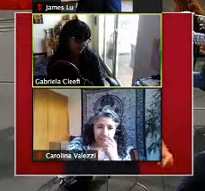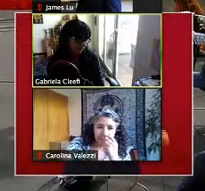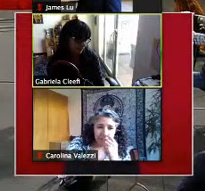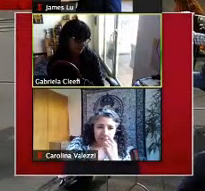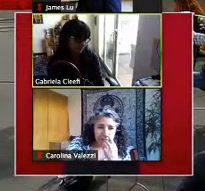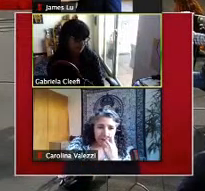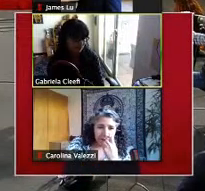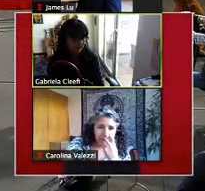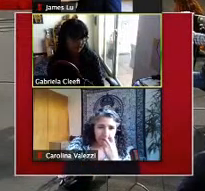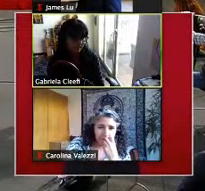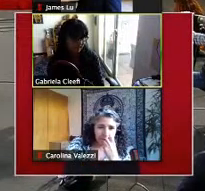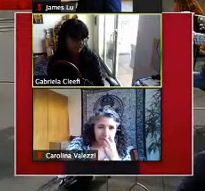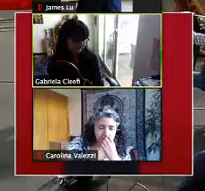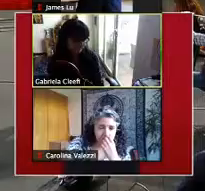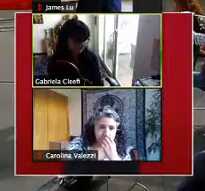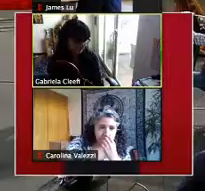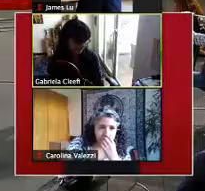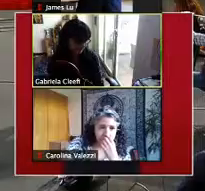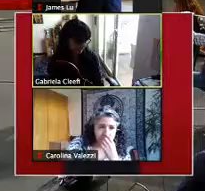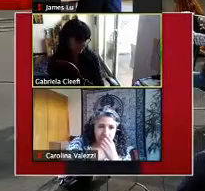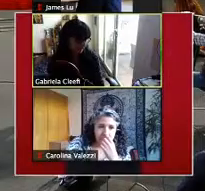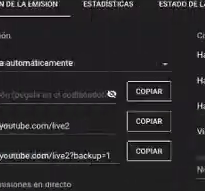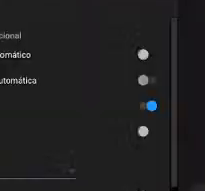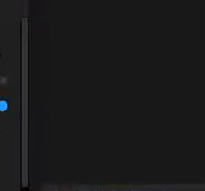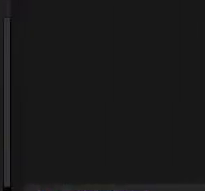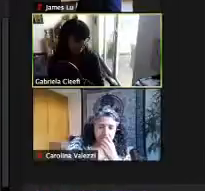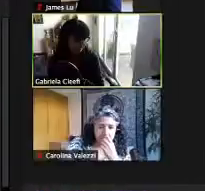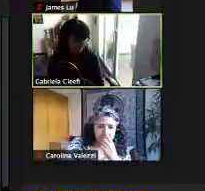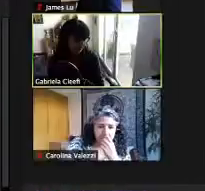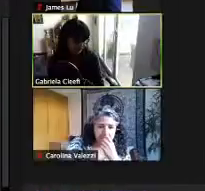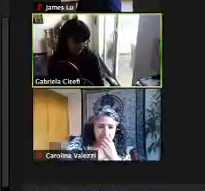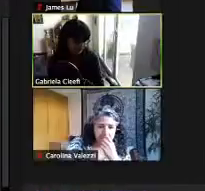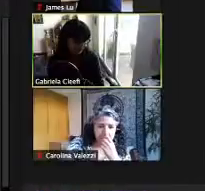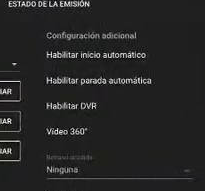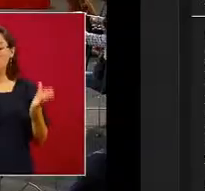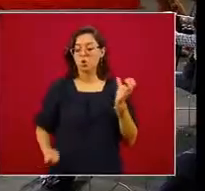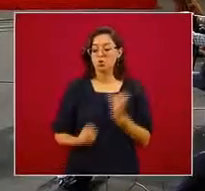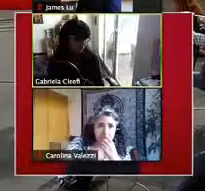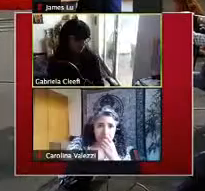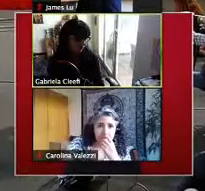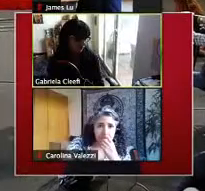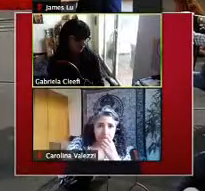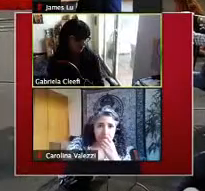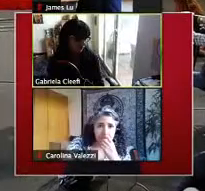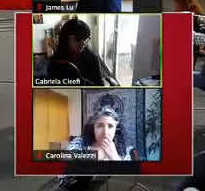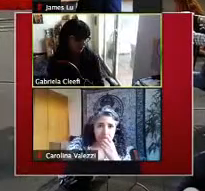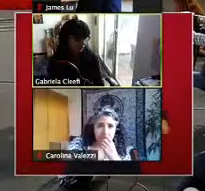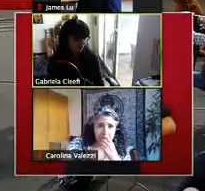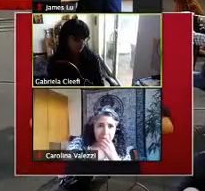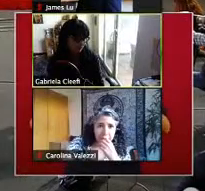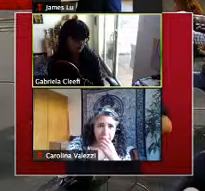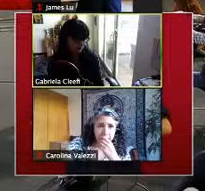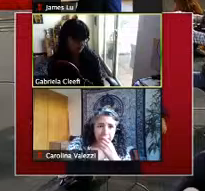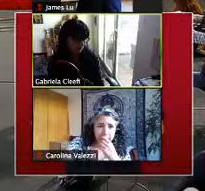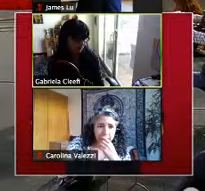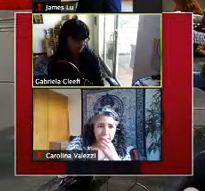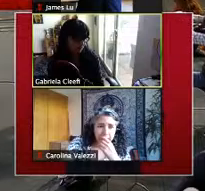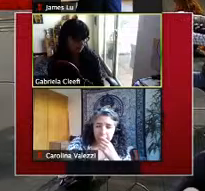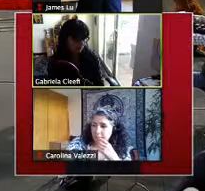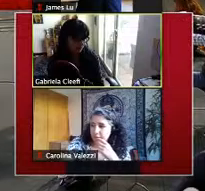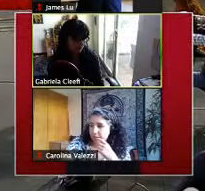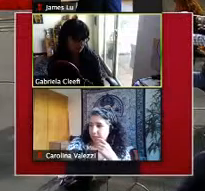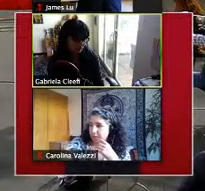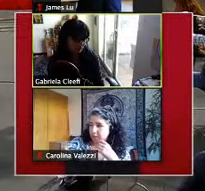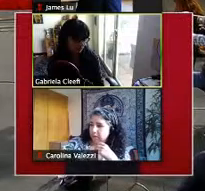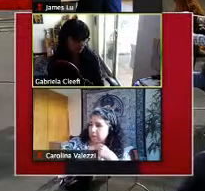press conference number 98. This is day 5 of the new normal. And we